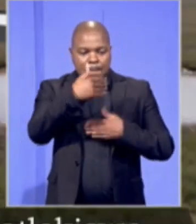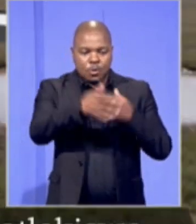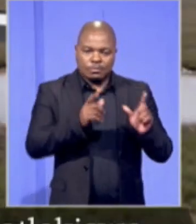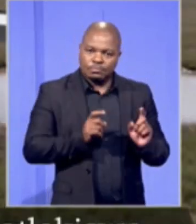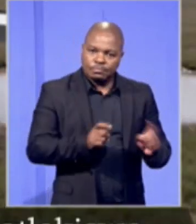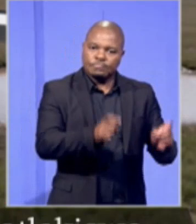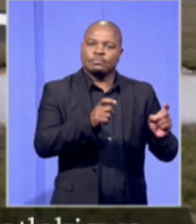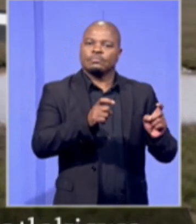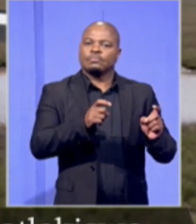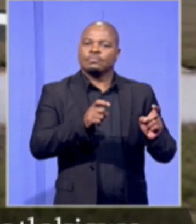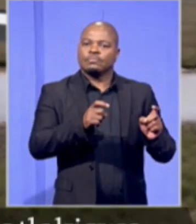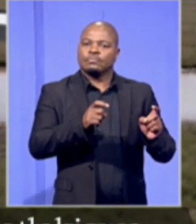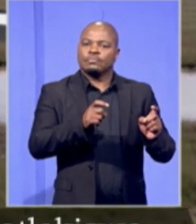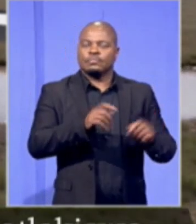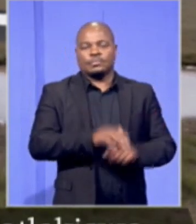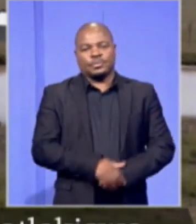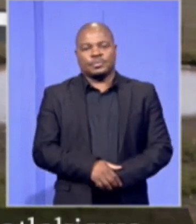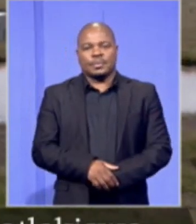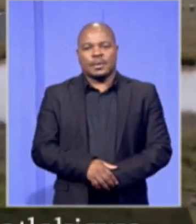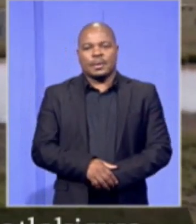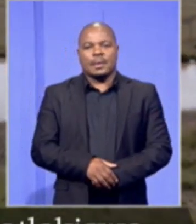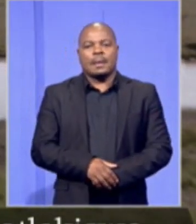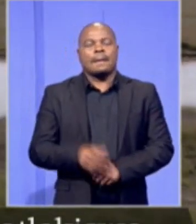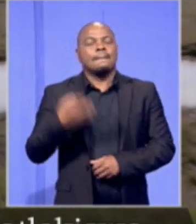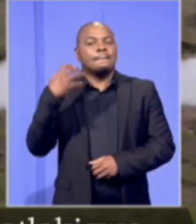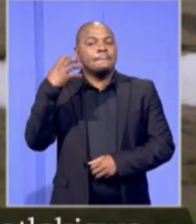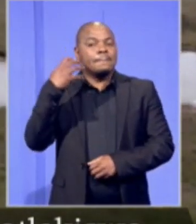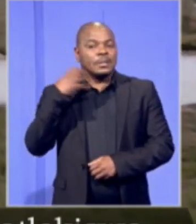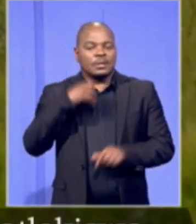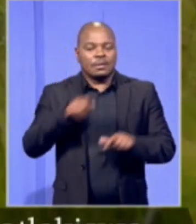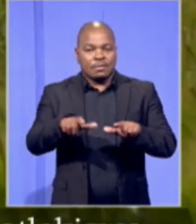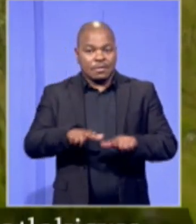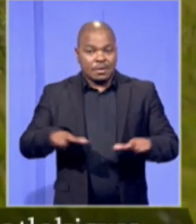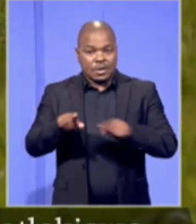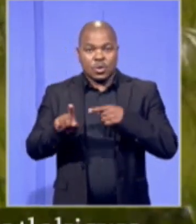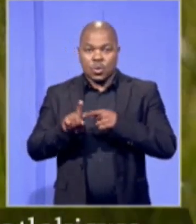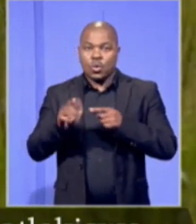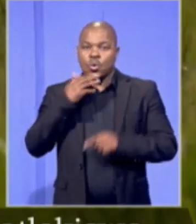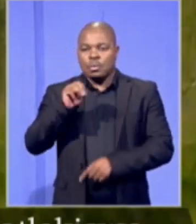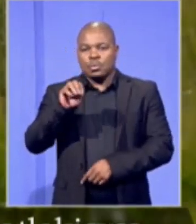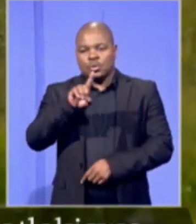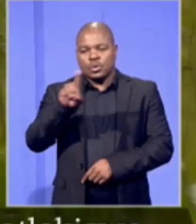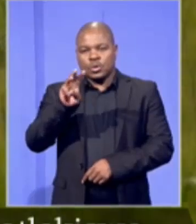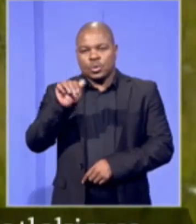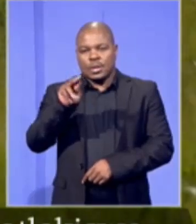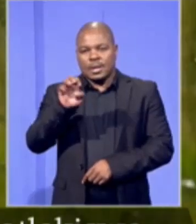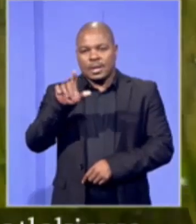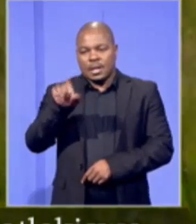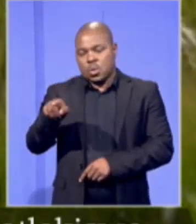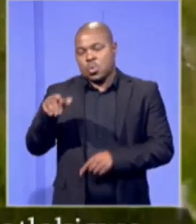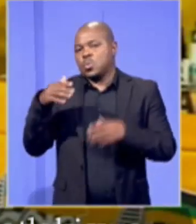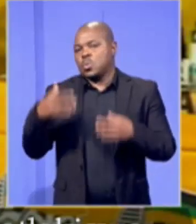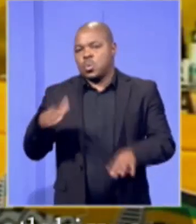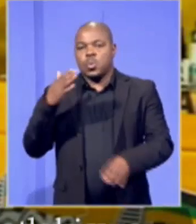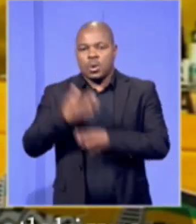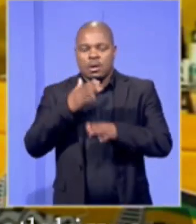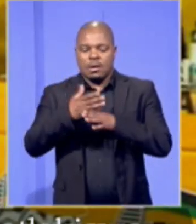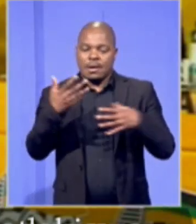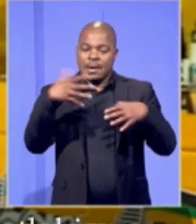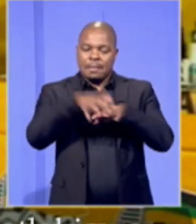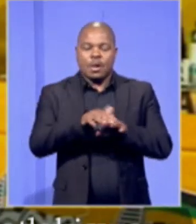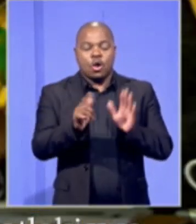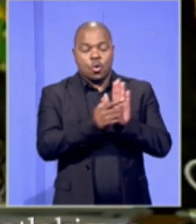process. Letona la mobu le ditaba tsa mahae Mzwane le Nyontso le shebane le mosebetsi wa ho kenya tshebetso molao